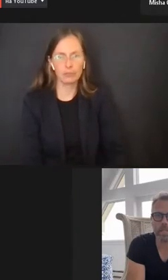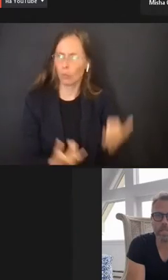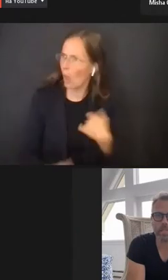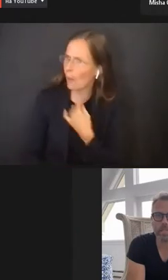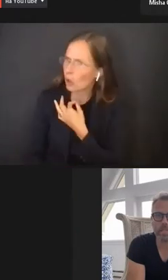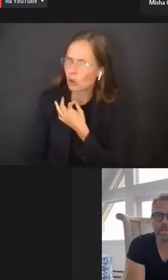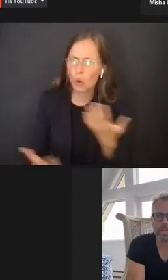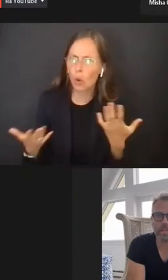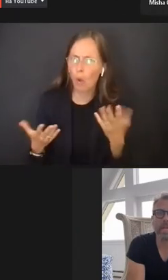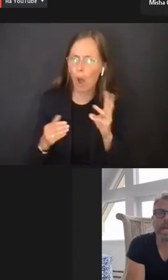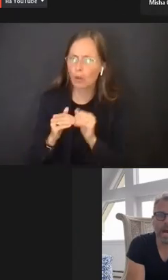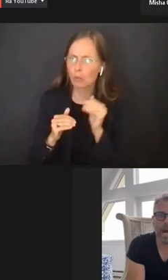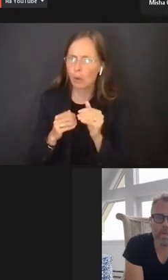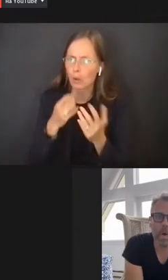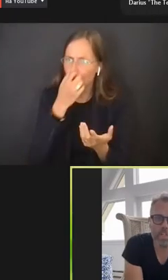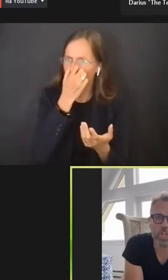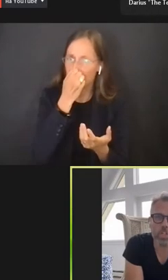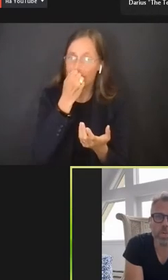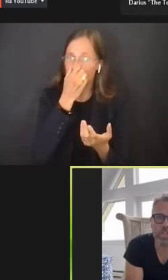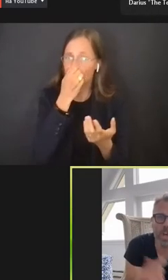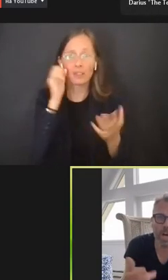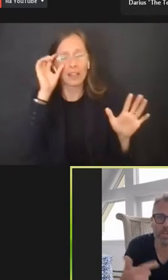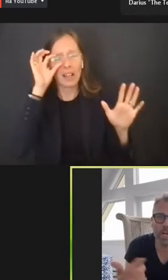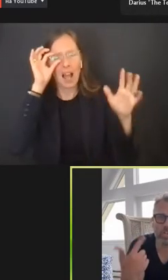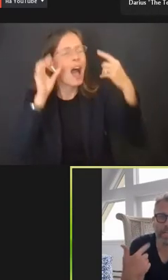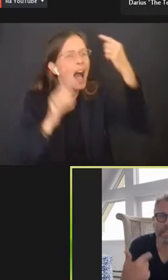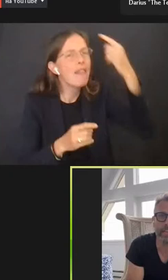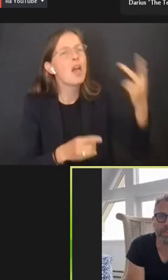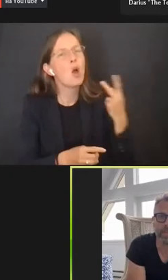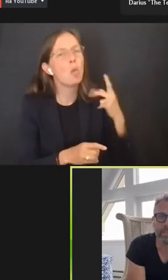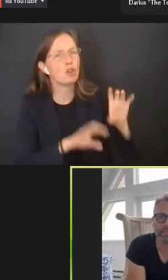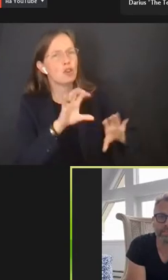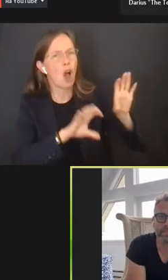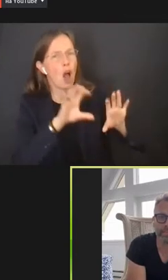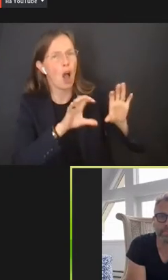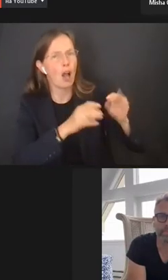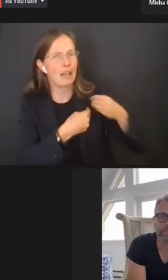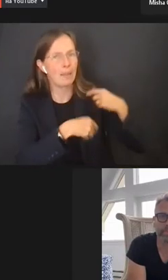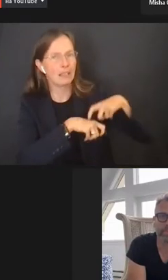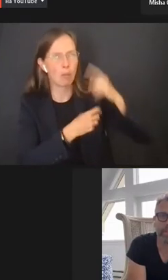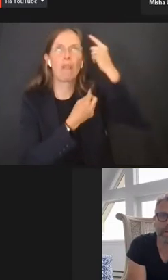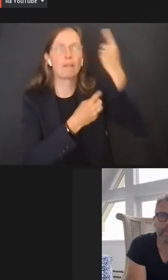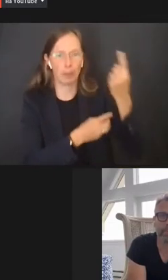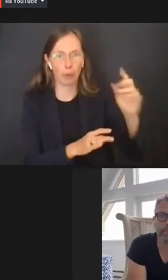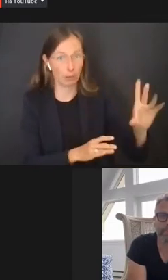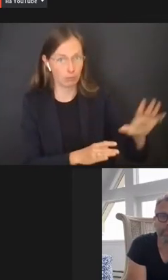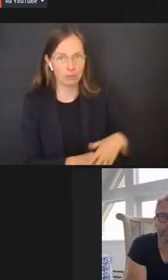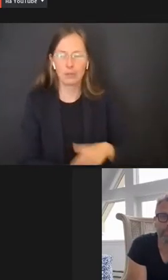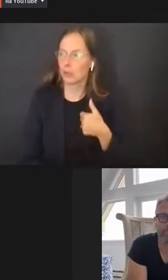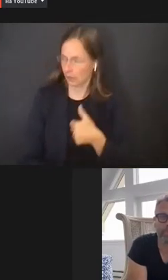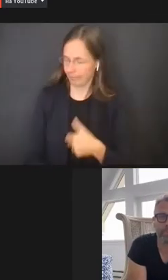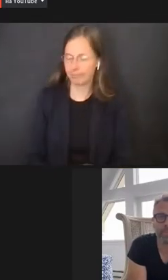What was it more than? Yeah. Okay. Well, I think what we should do is talk for a while so I can think of something. Okay, great. Okay.